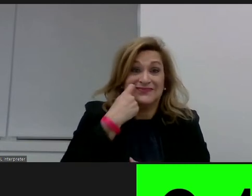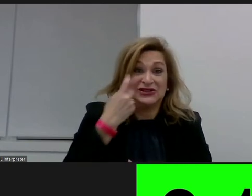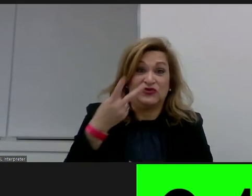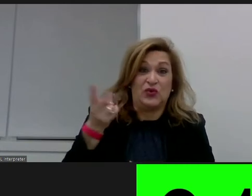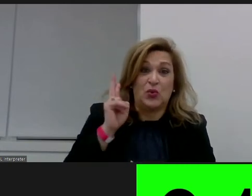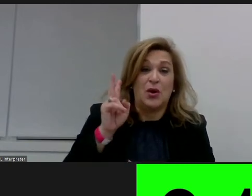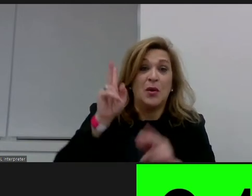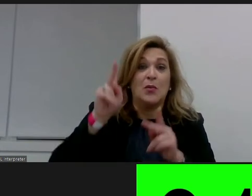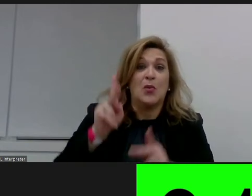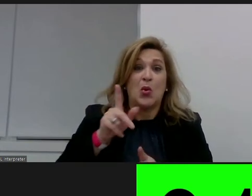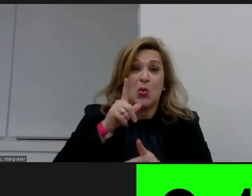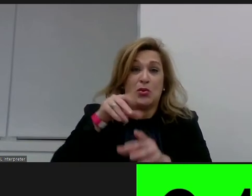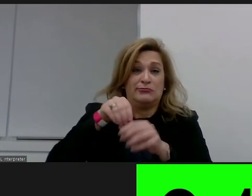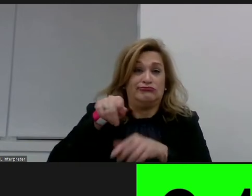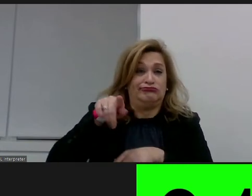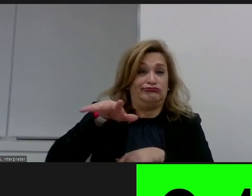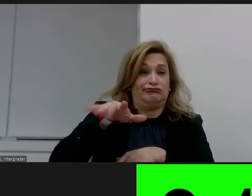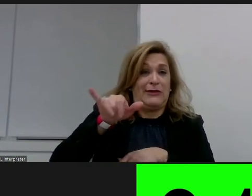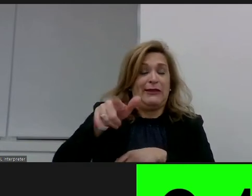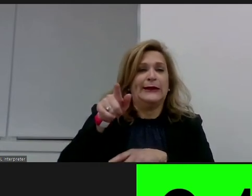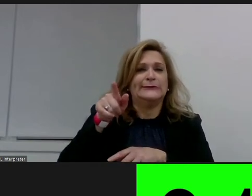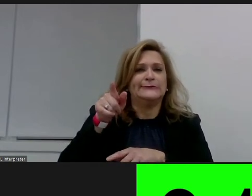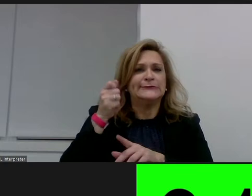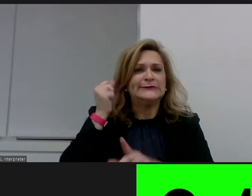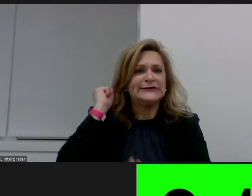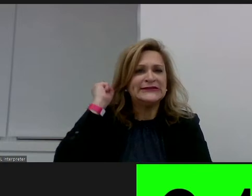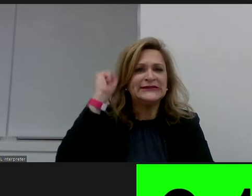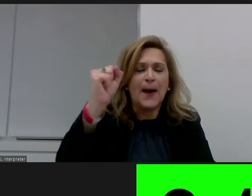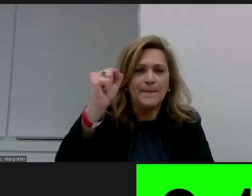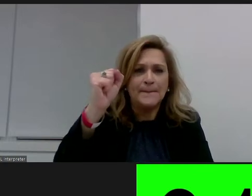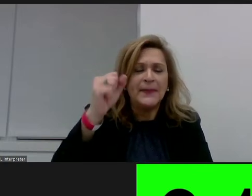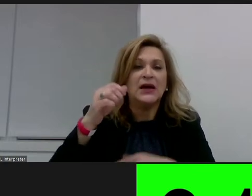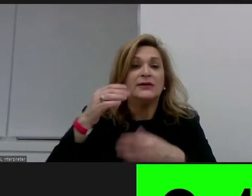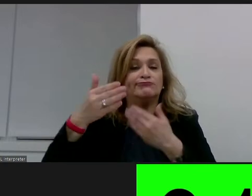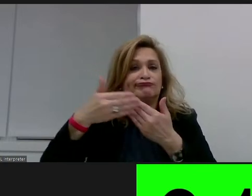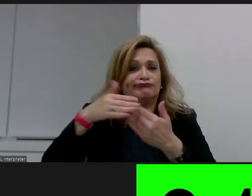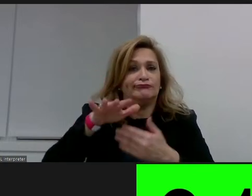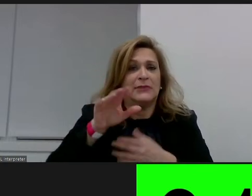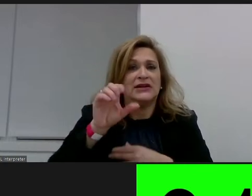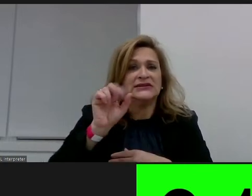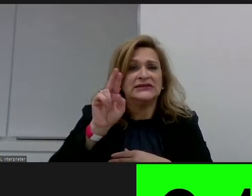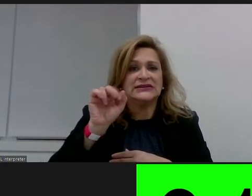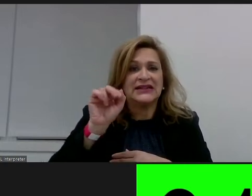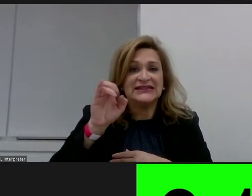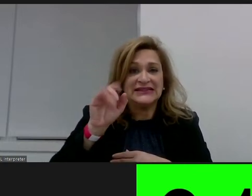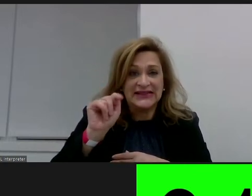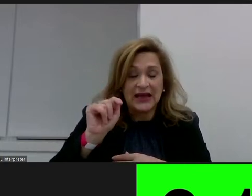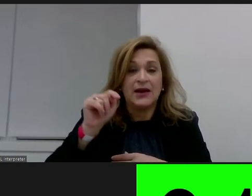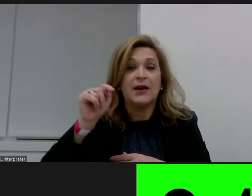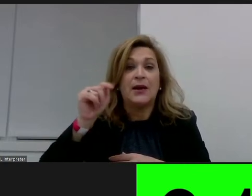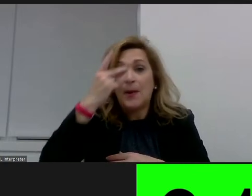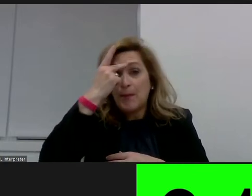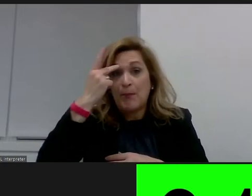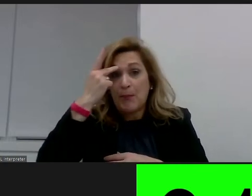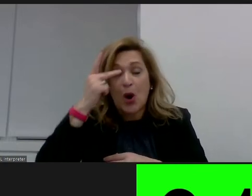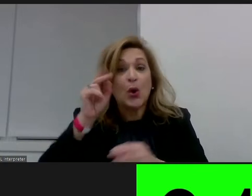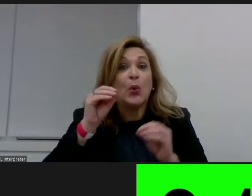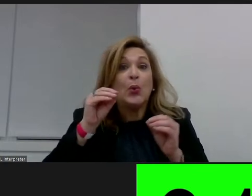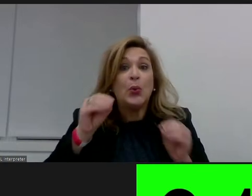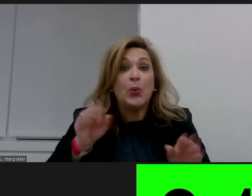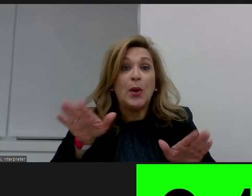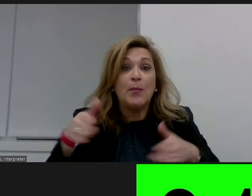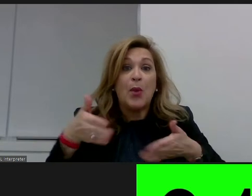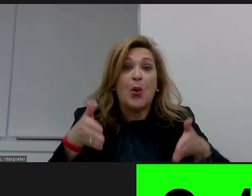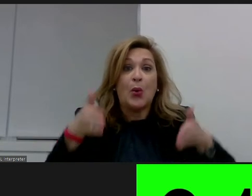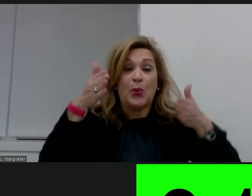ago at 53rd Street in Sunset Park at the entrance that doesn't have a booth anymore. The MTA took the cash transactions